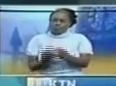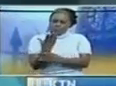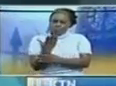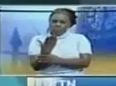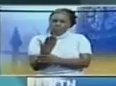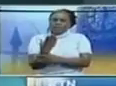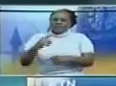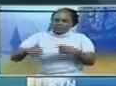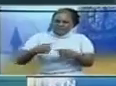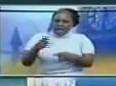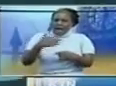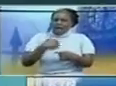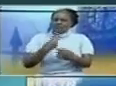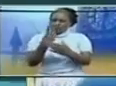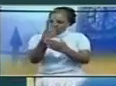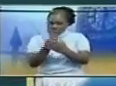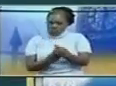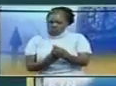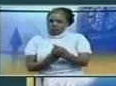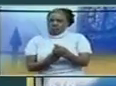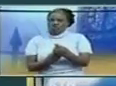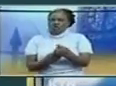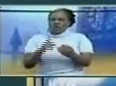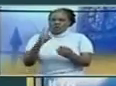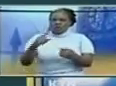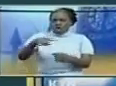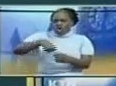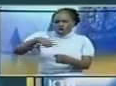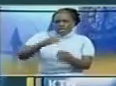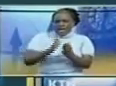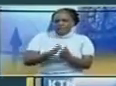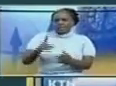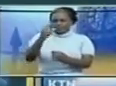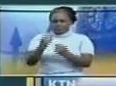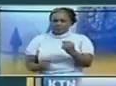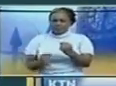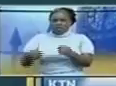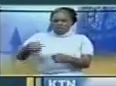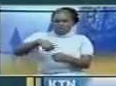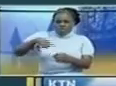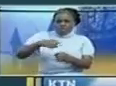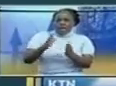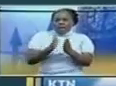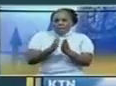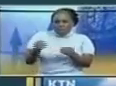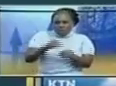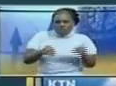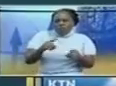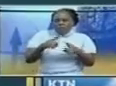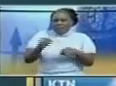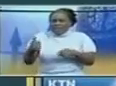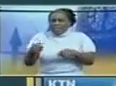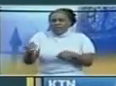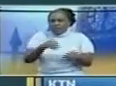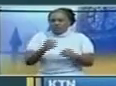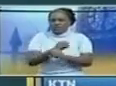The generator has two main components, the rotor and stator. The rotor moves while the stator remains